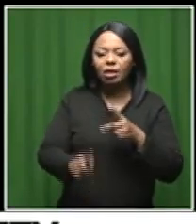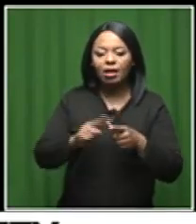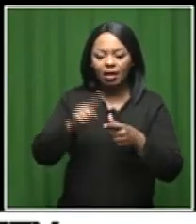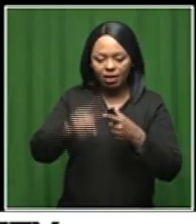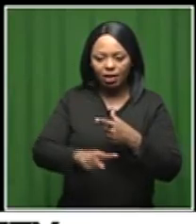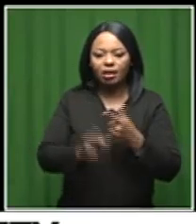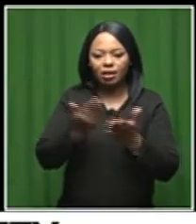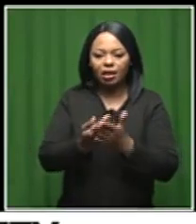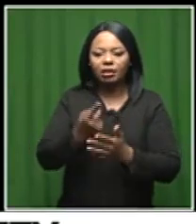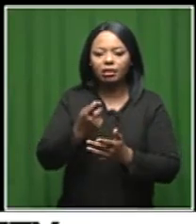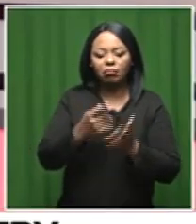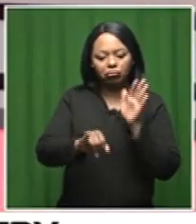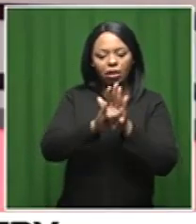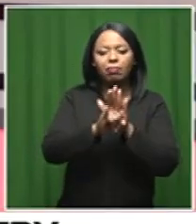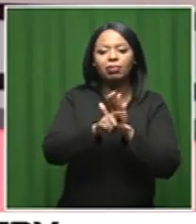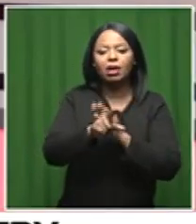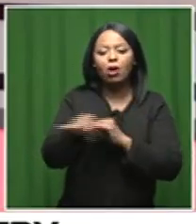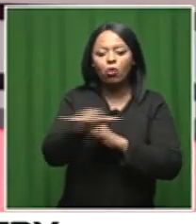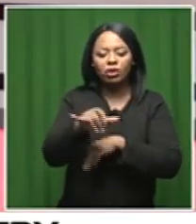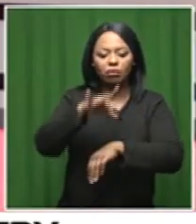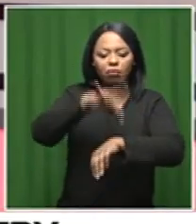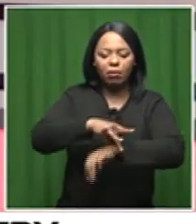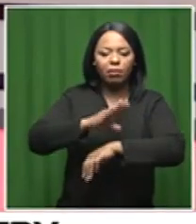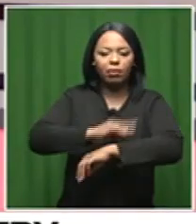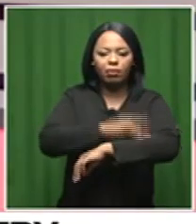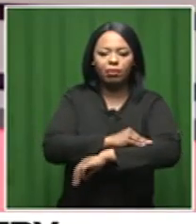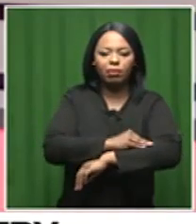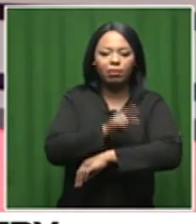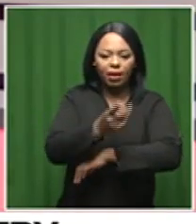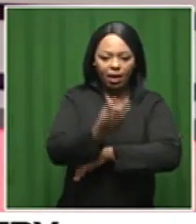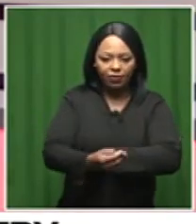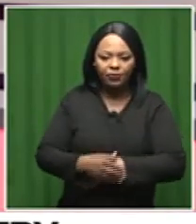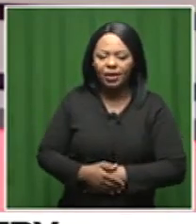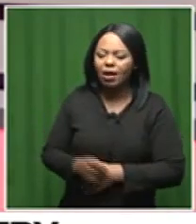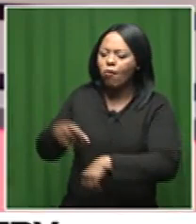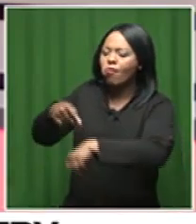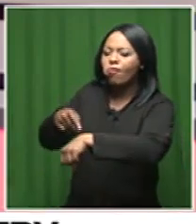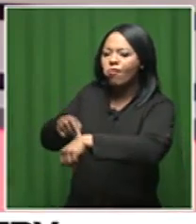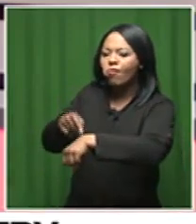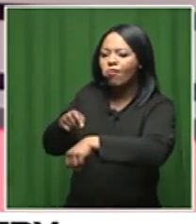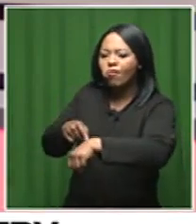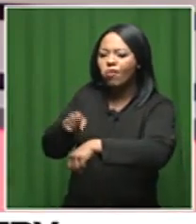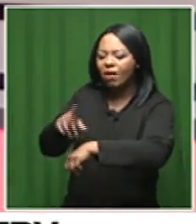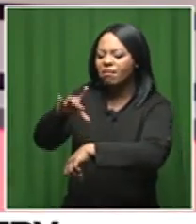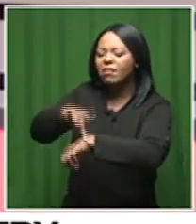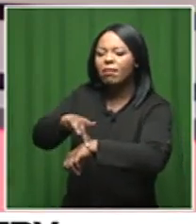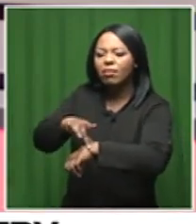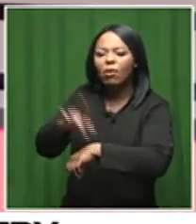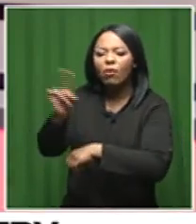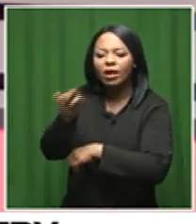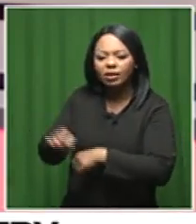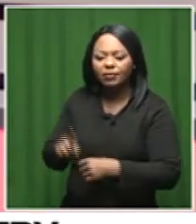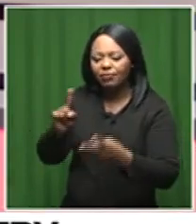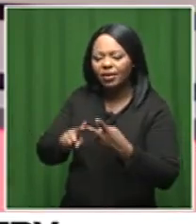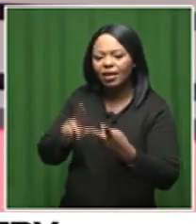diagnosis, yes. Now, we've spoken a lot to this idea of bone marrow today. Can you explain what bone marrow is and what a